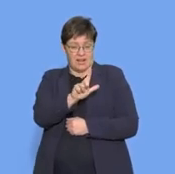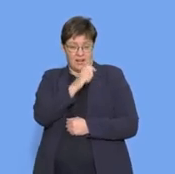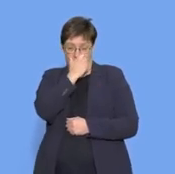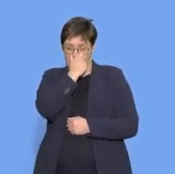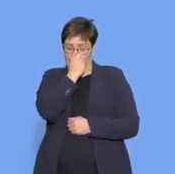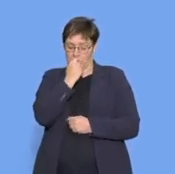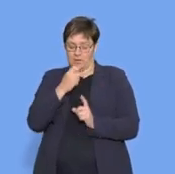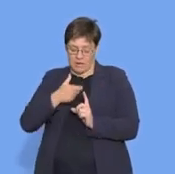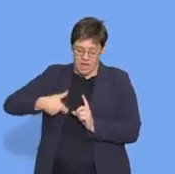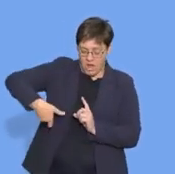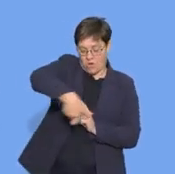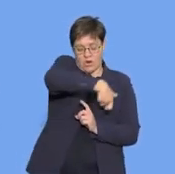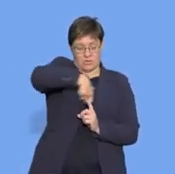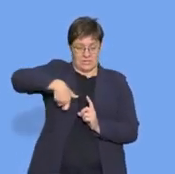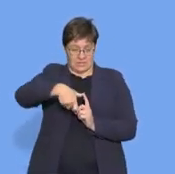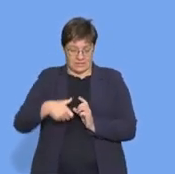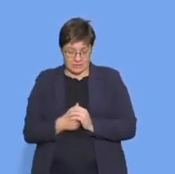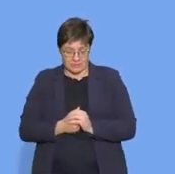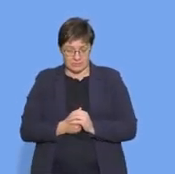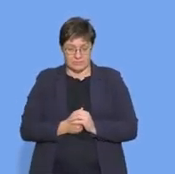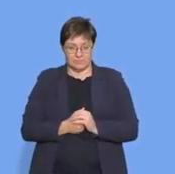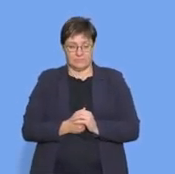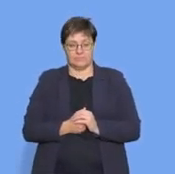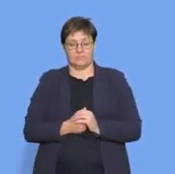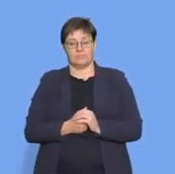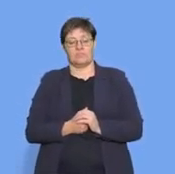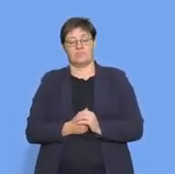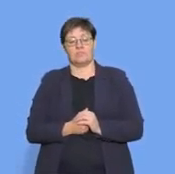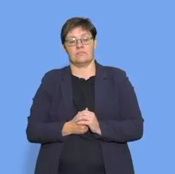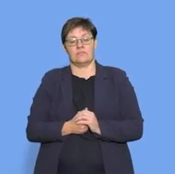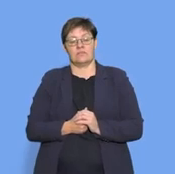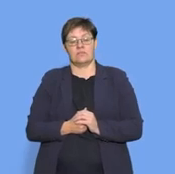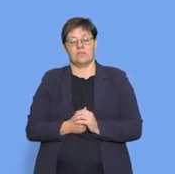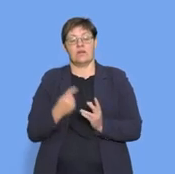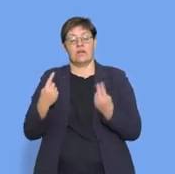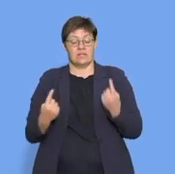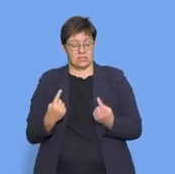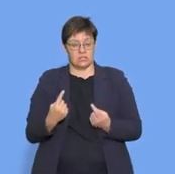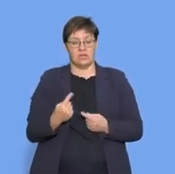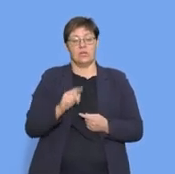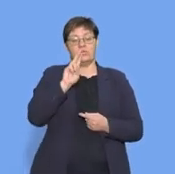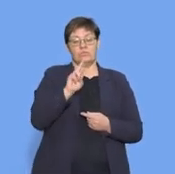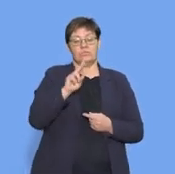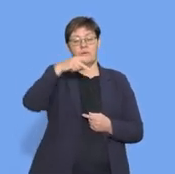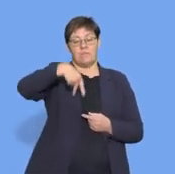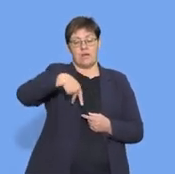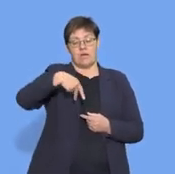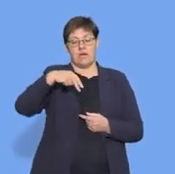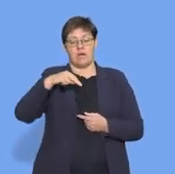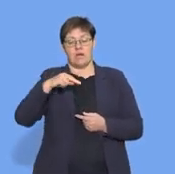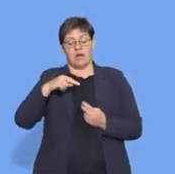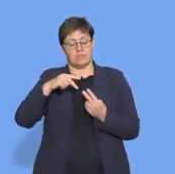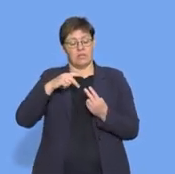length wraps around the circumference of the circle. So the lengths are each 2 pi